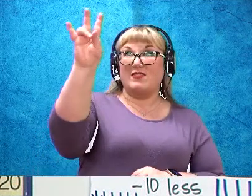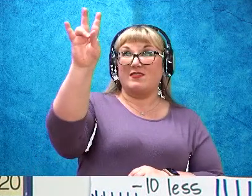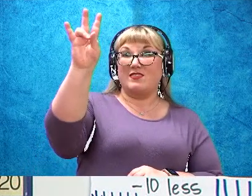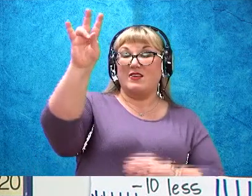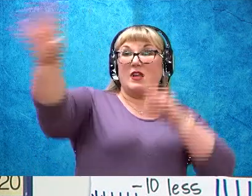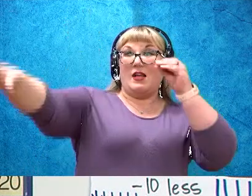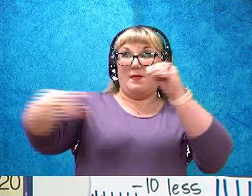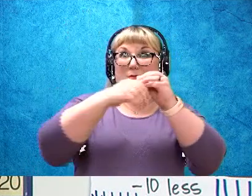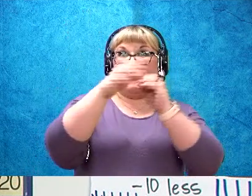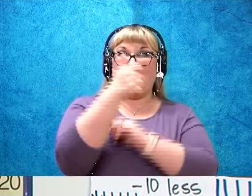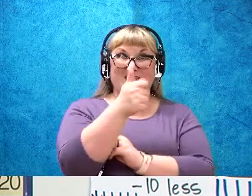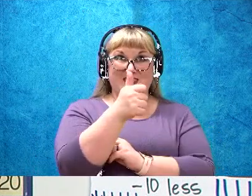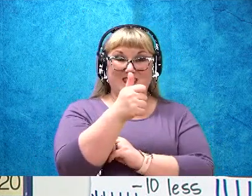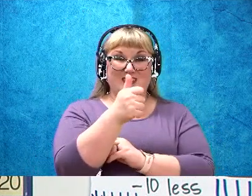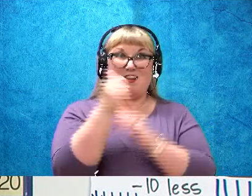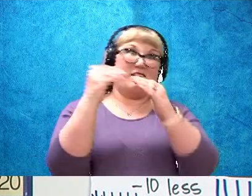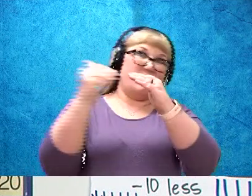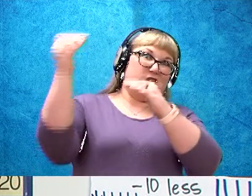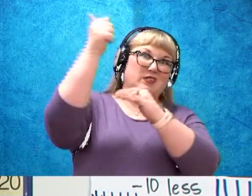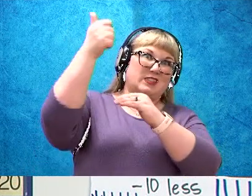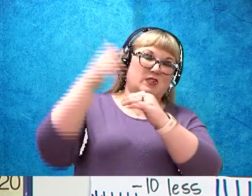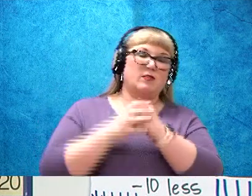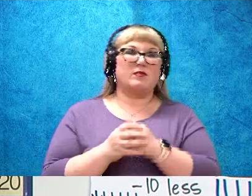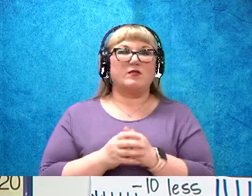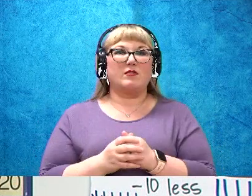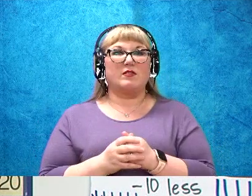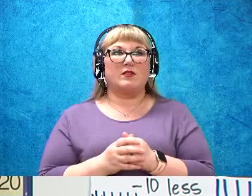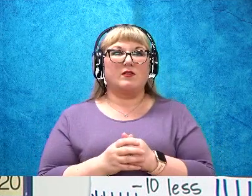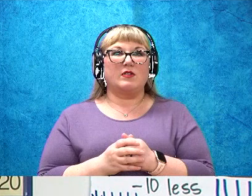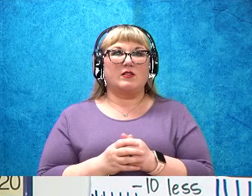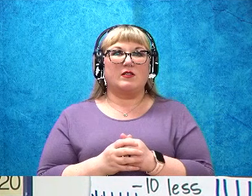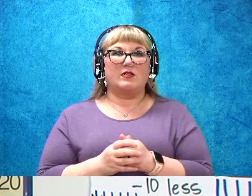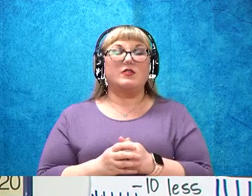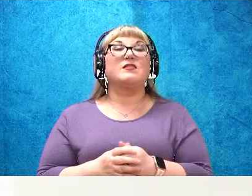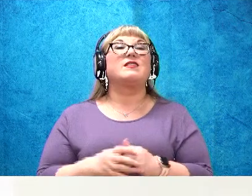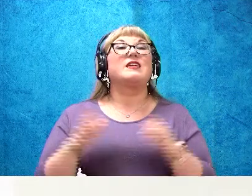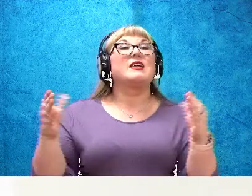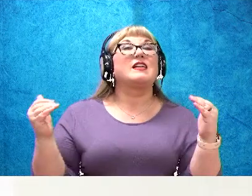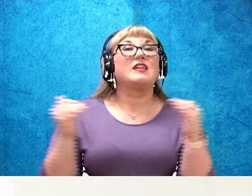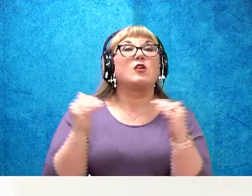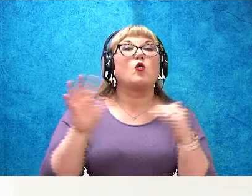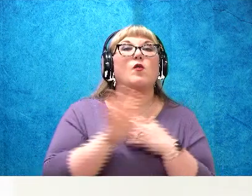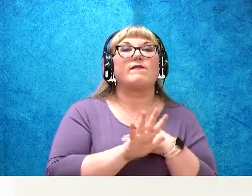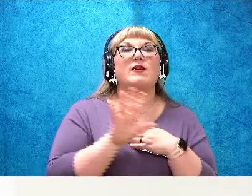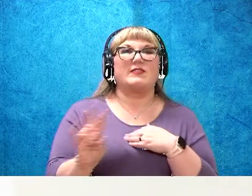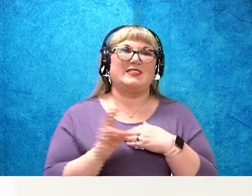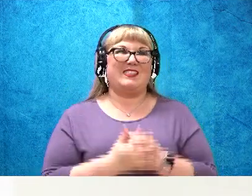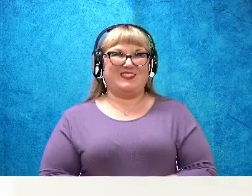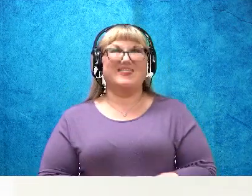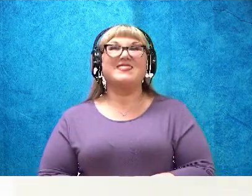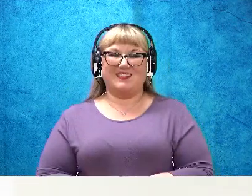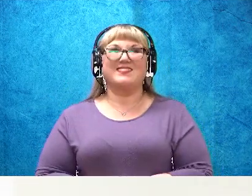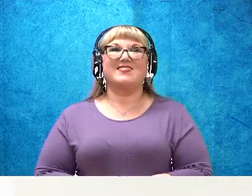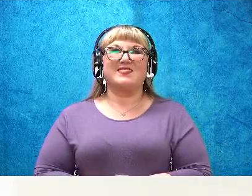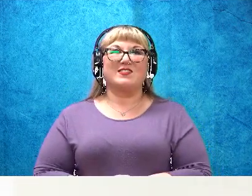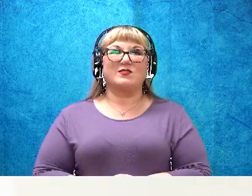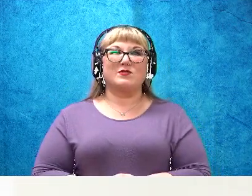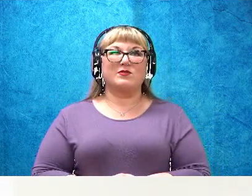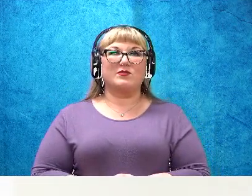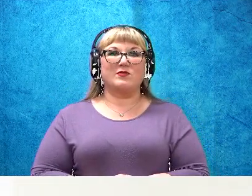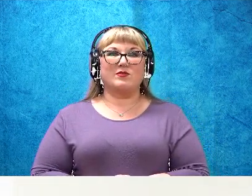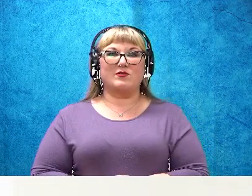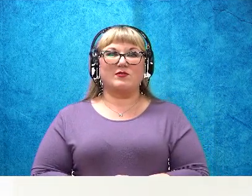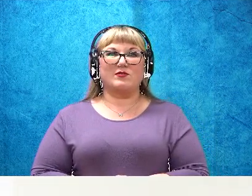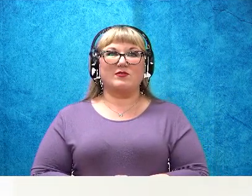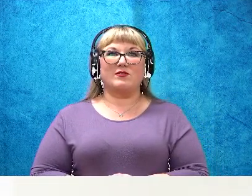47, 10 more than 47 gives us 57. Now we're going to